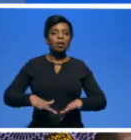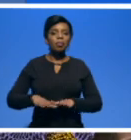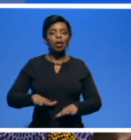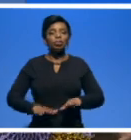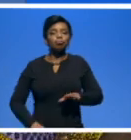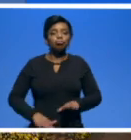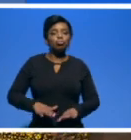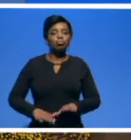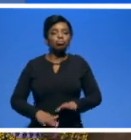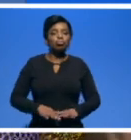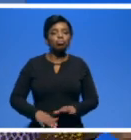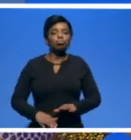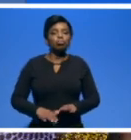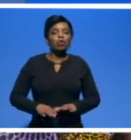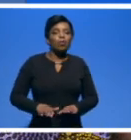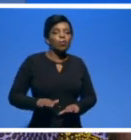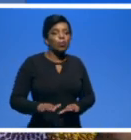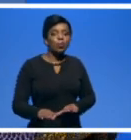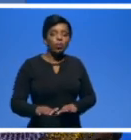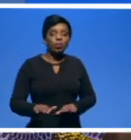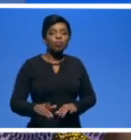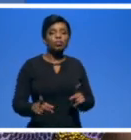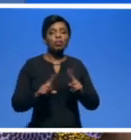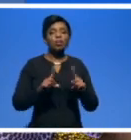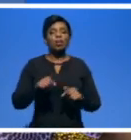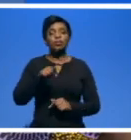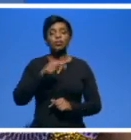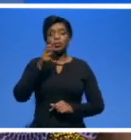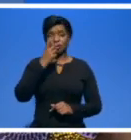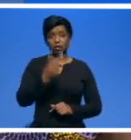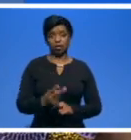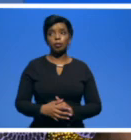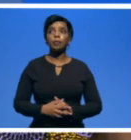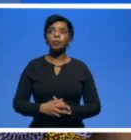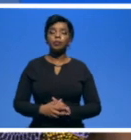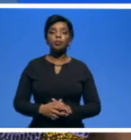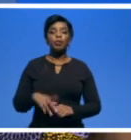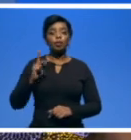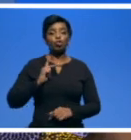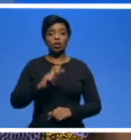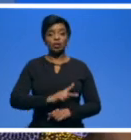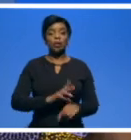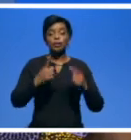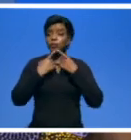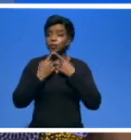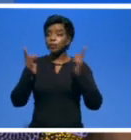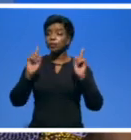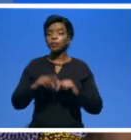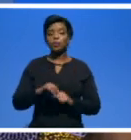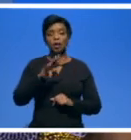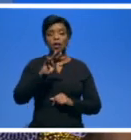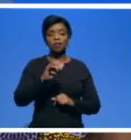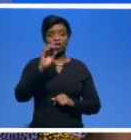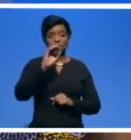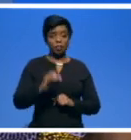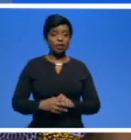A1 before it was saluto. How Ushaba gets Amsalaka the pronouncement of President of 40%?